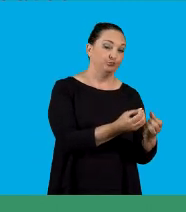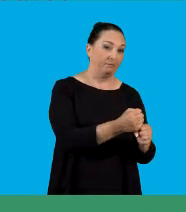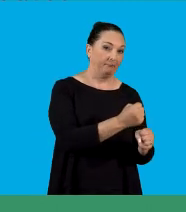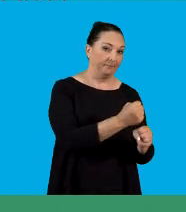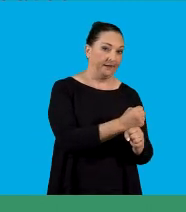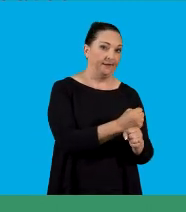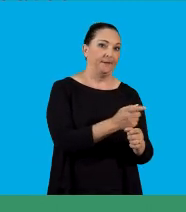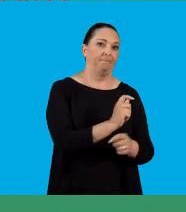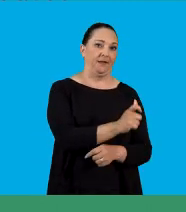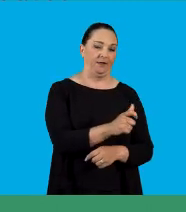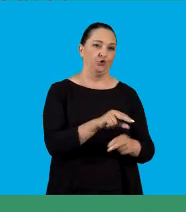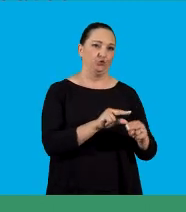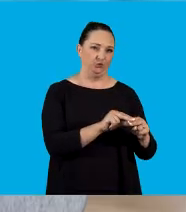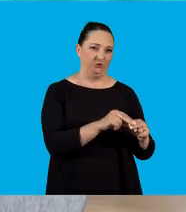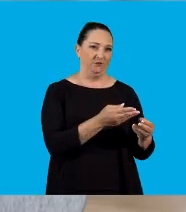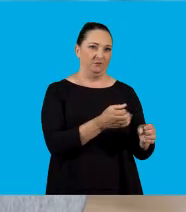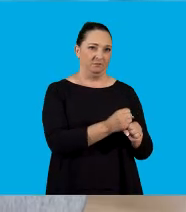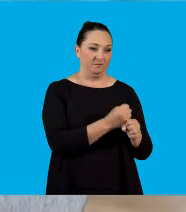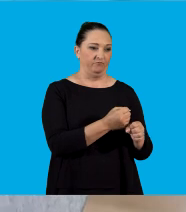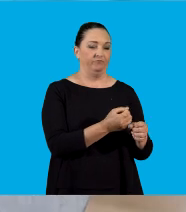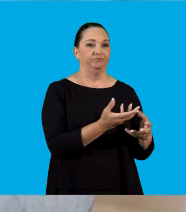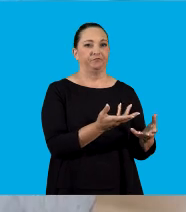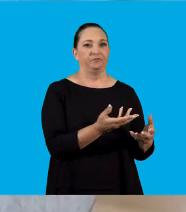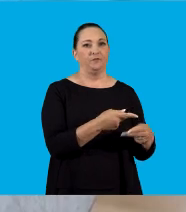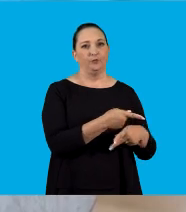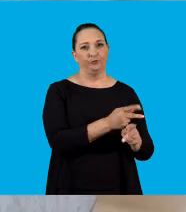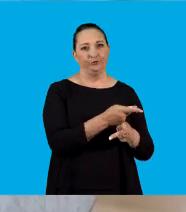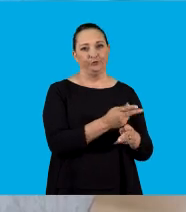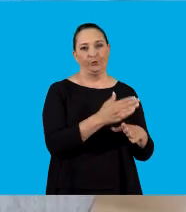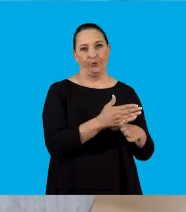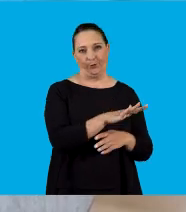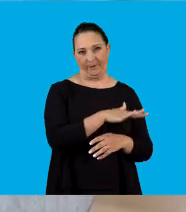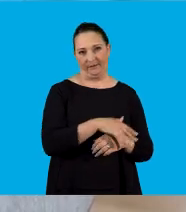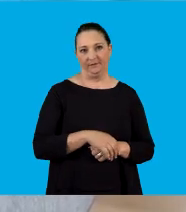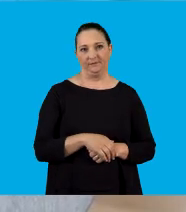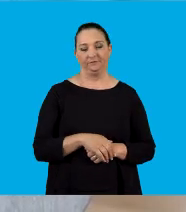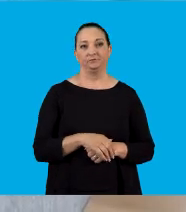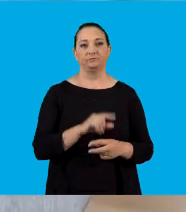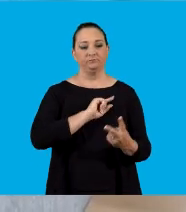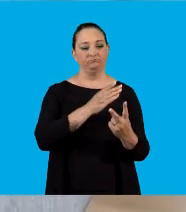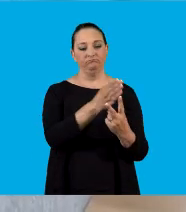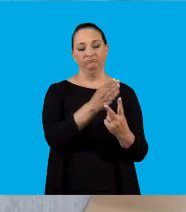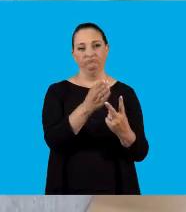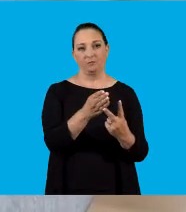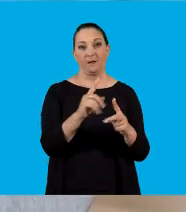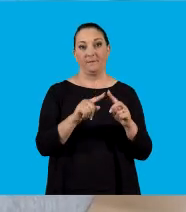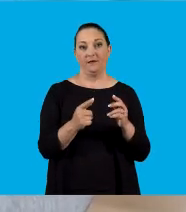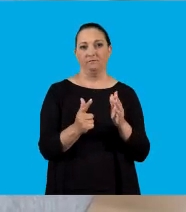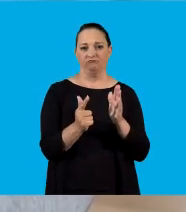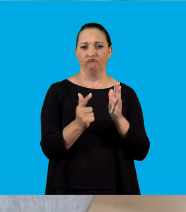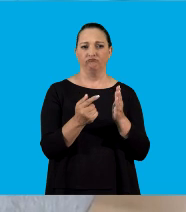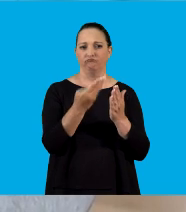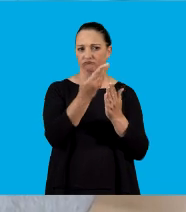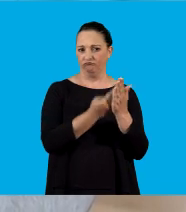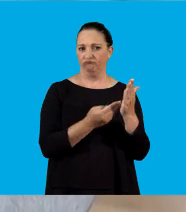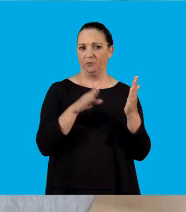of units or items produced in the workplace. So we are being guided by the legislation to say we can